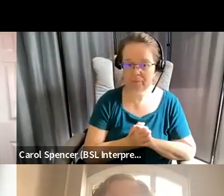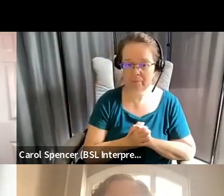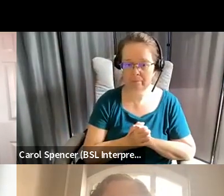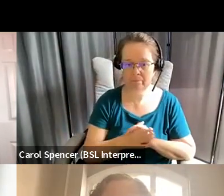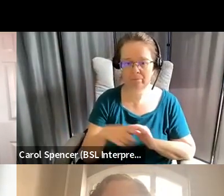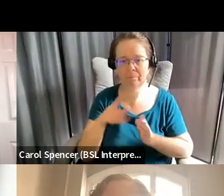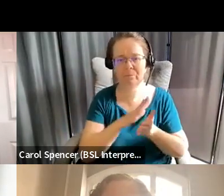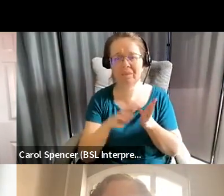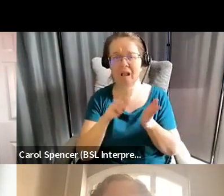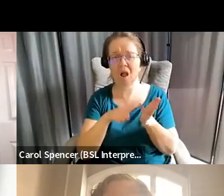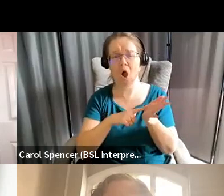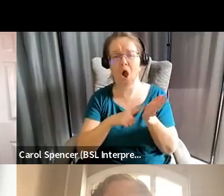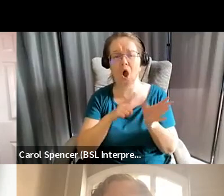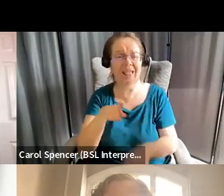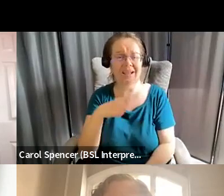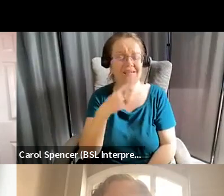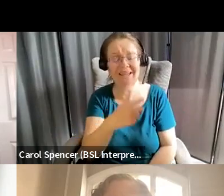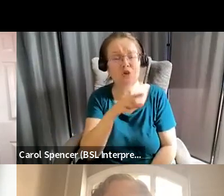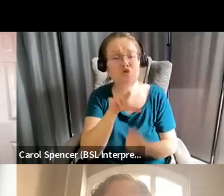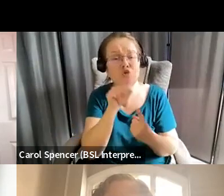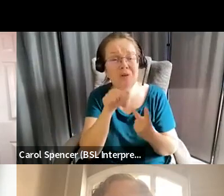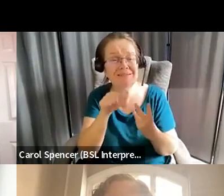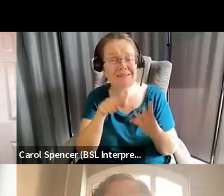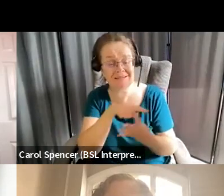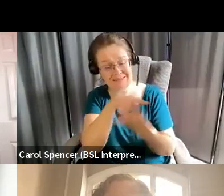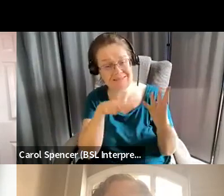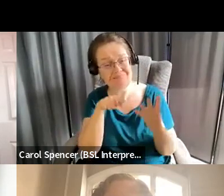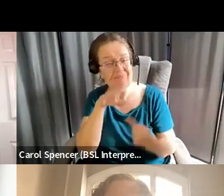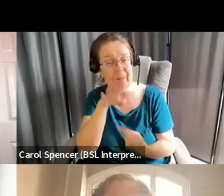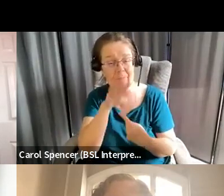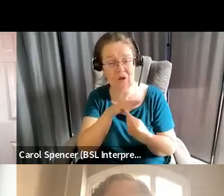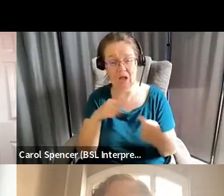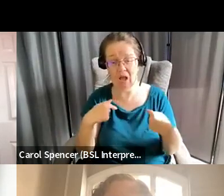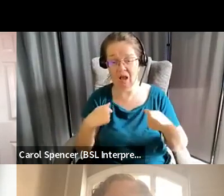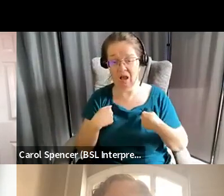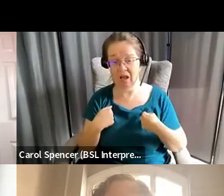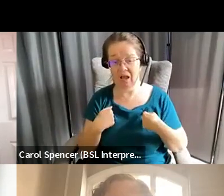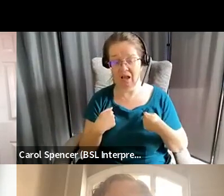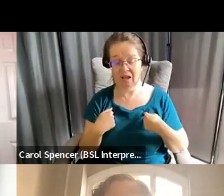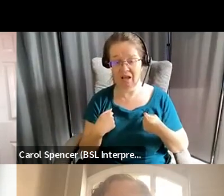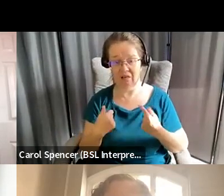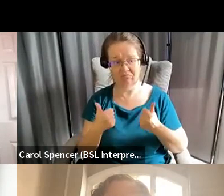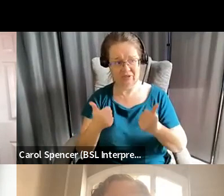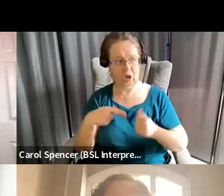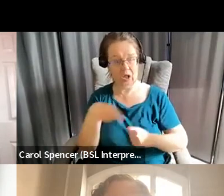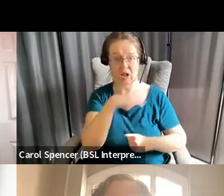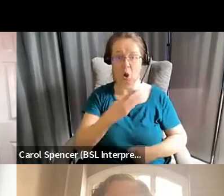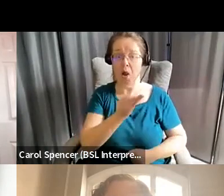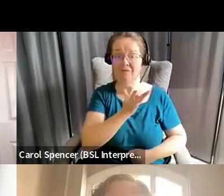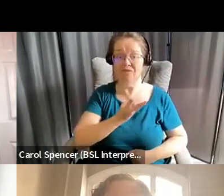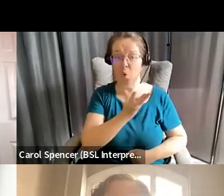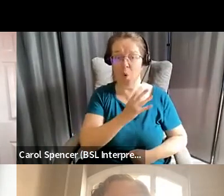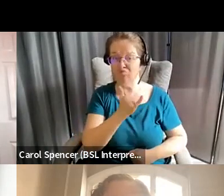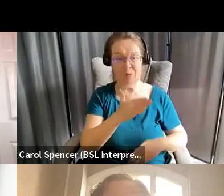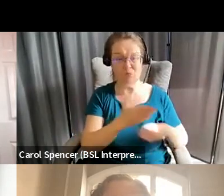I think choice is always a great idea. I mean, it might not work great for us on the panel, but it might work really